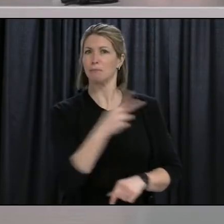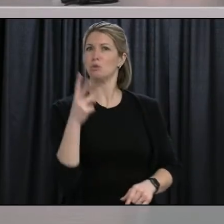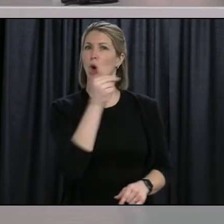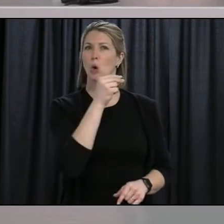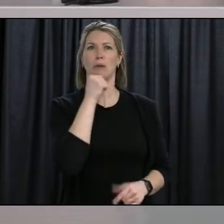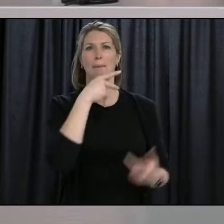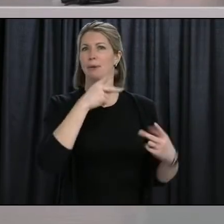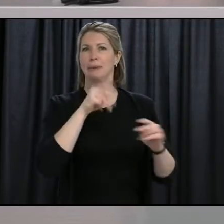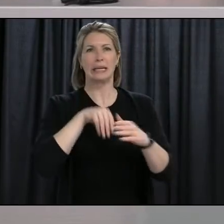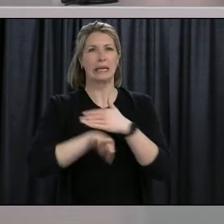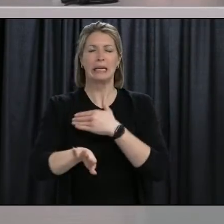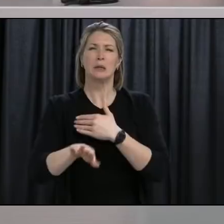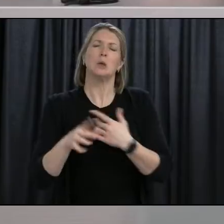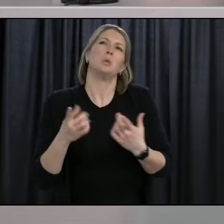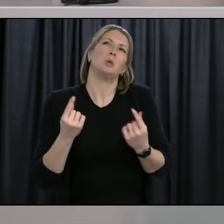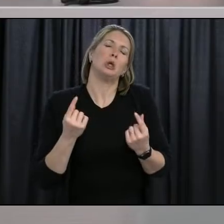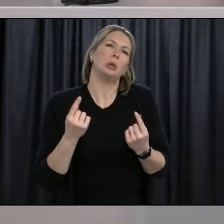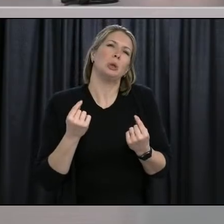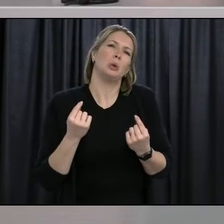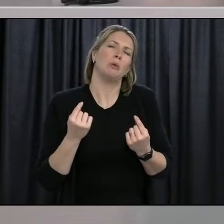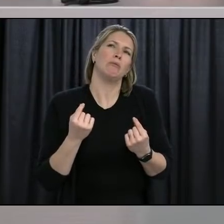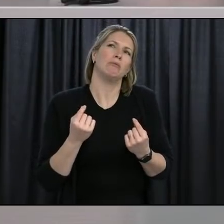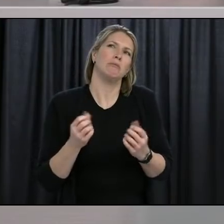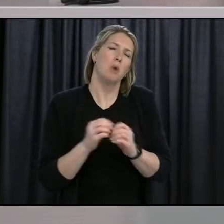not wearing a mask and they think that person should be?